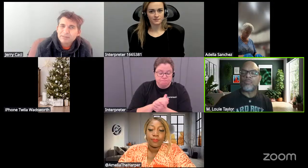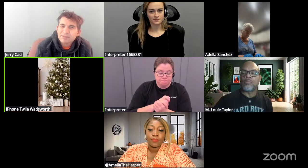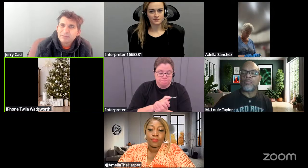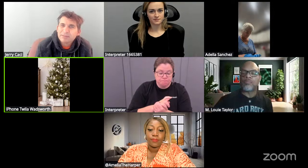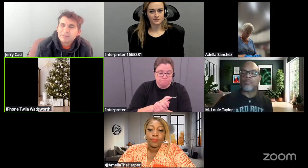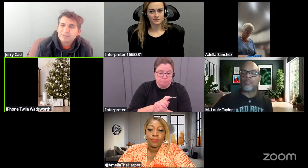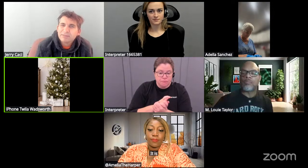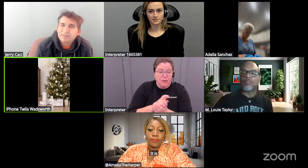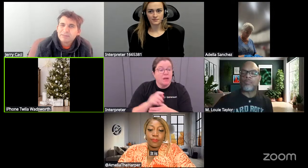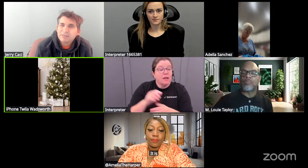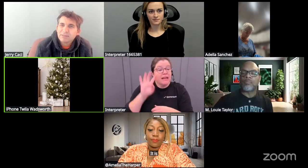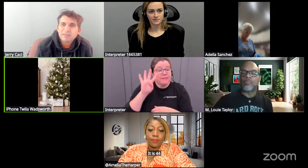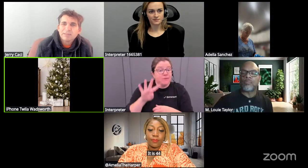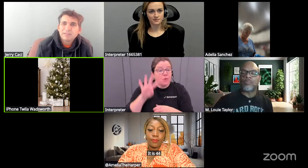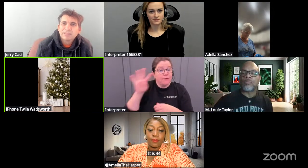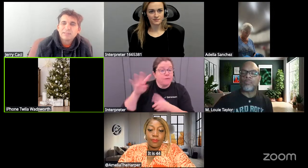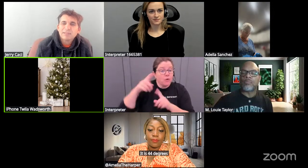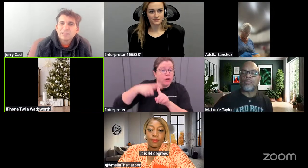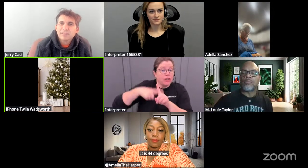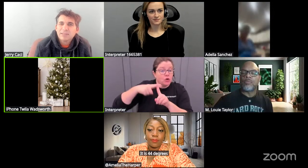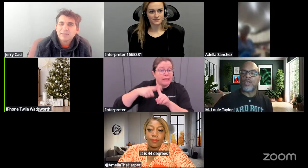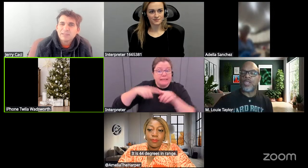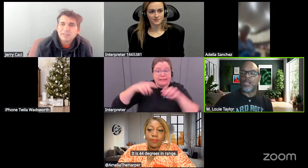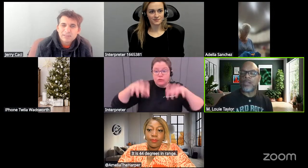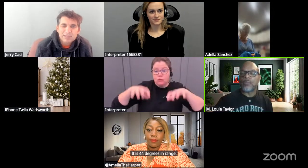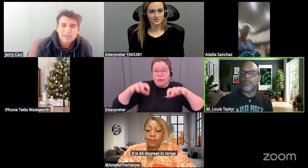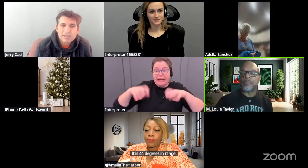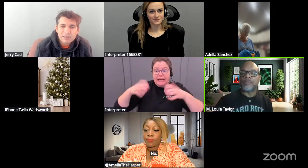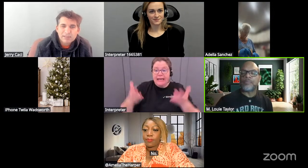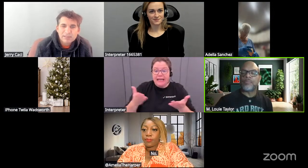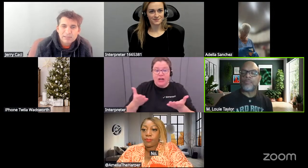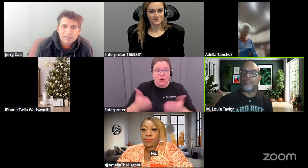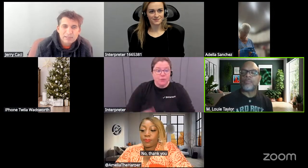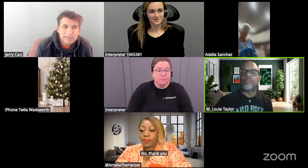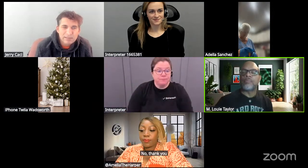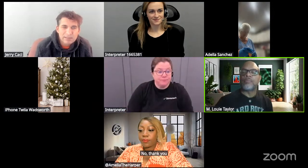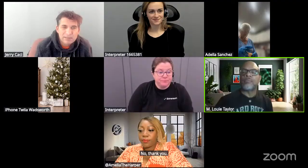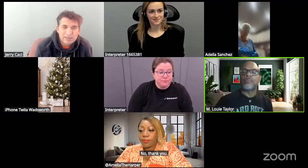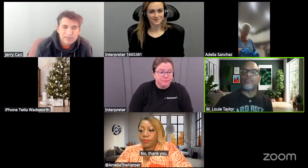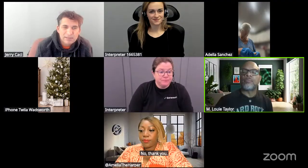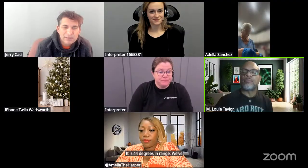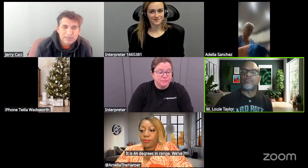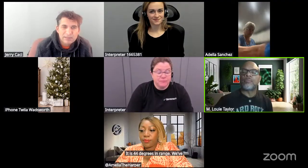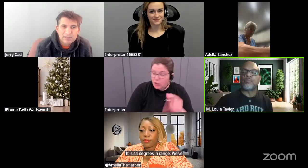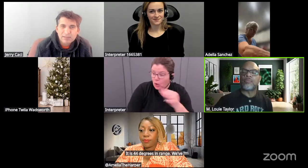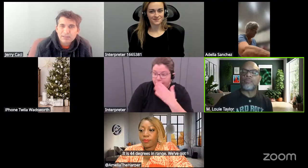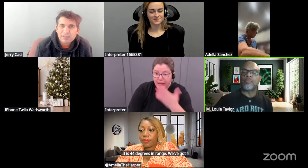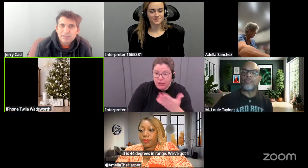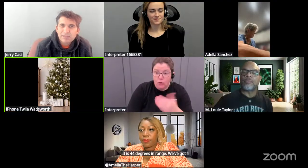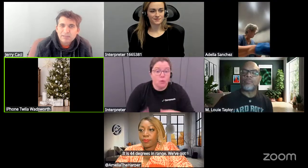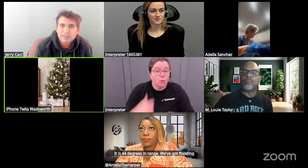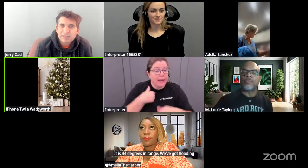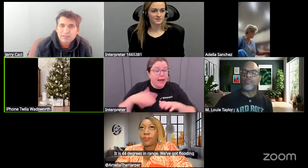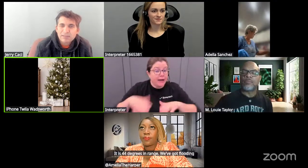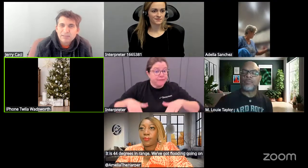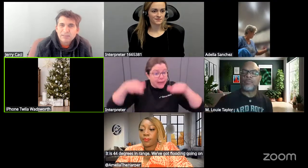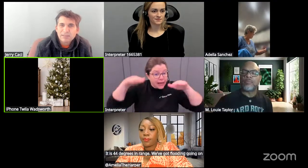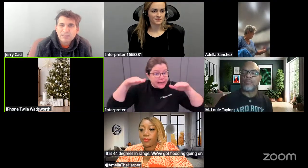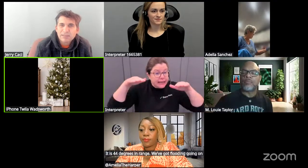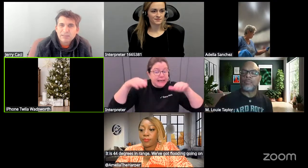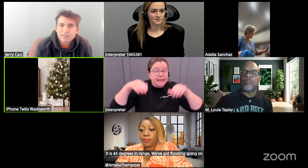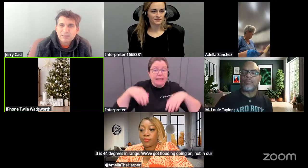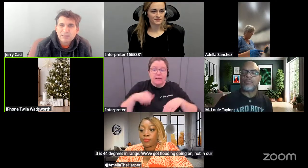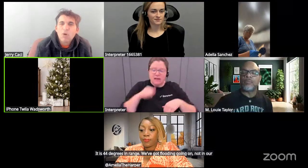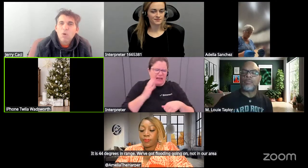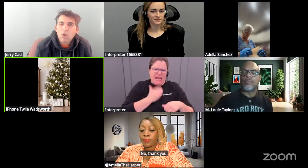It is 44 degrees and raining. No, thank you. We've got flooding going on, not in our